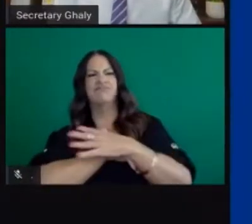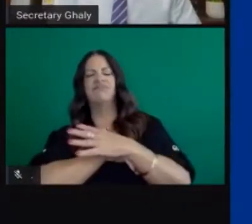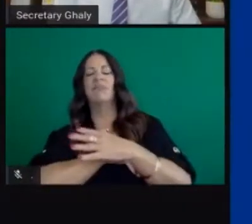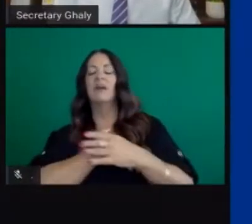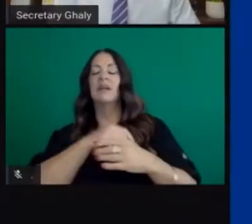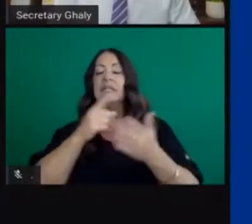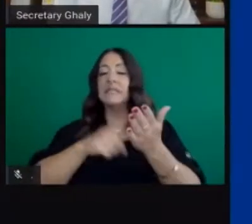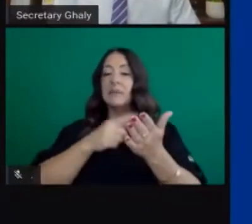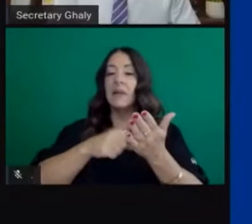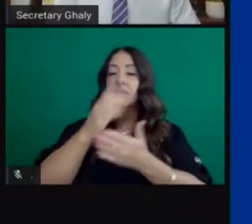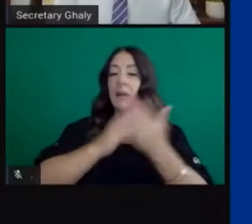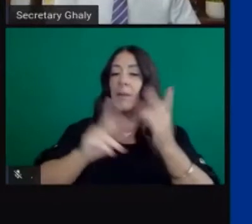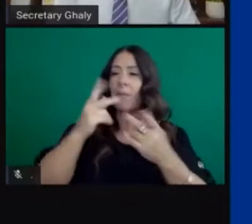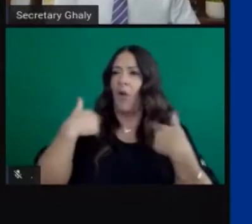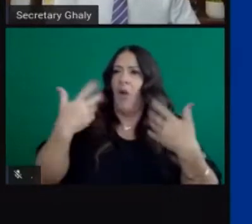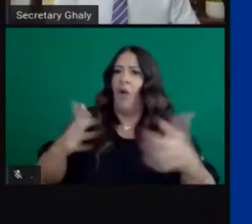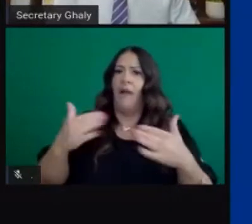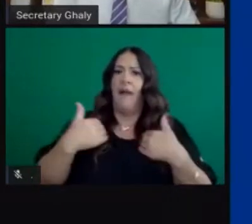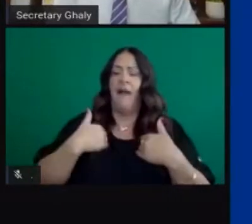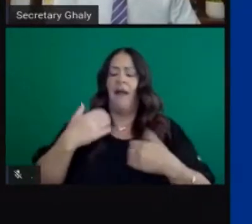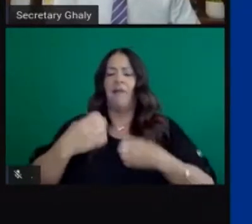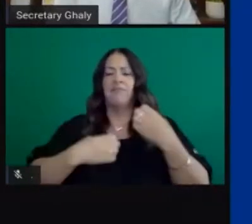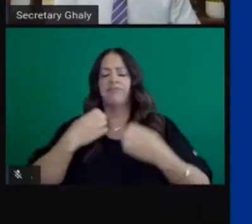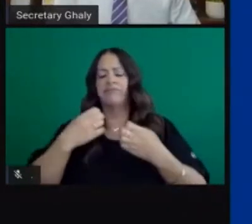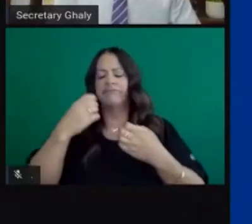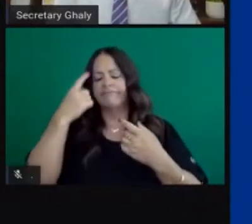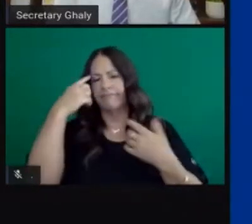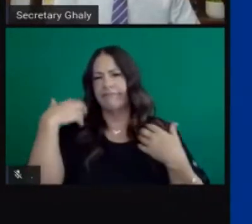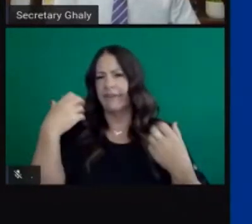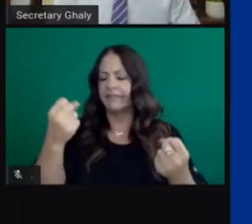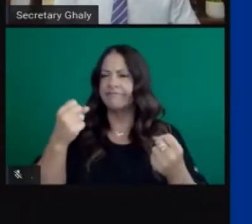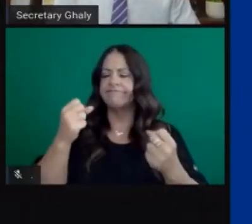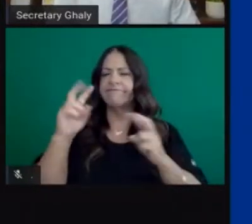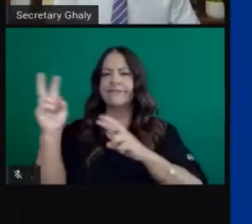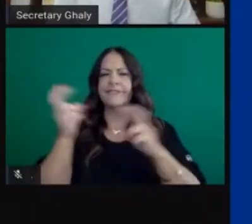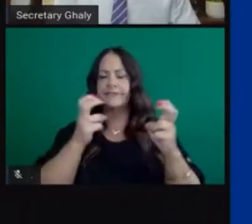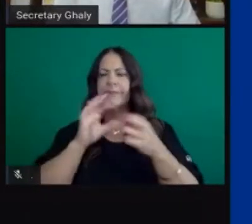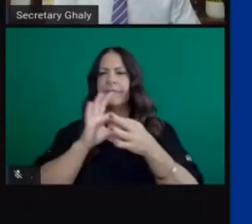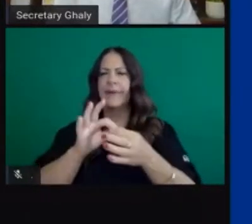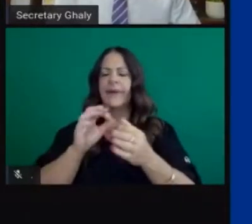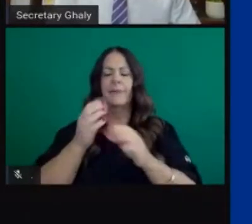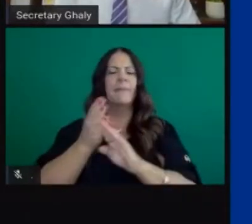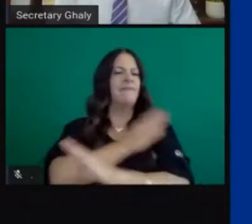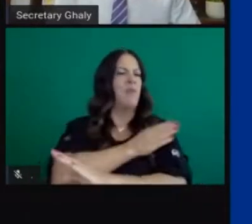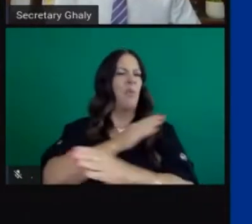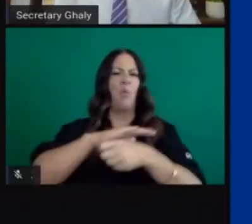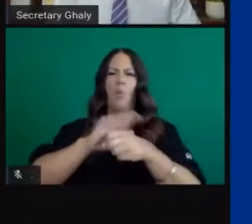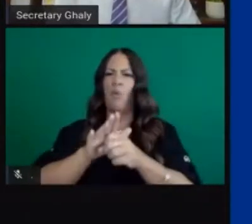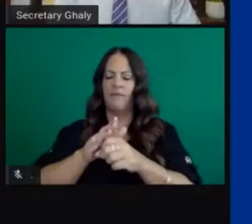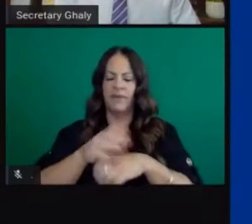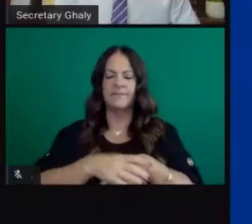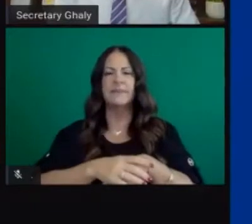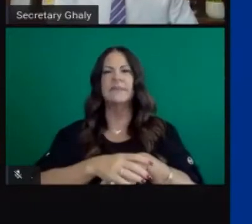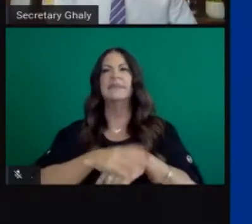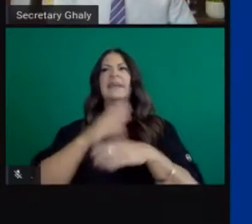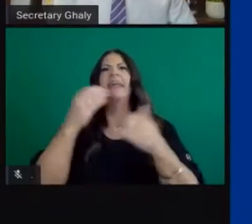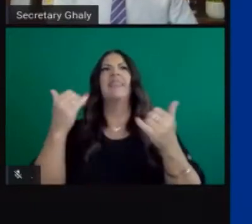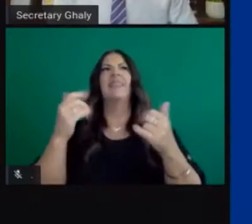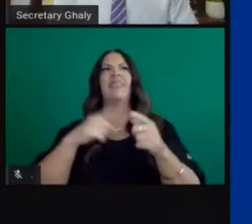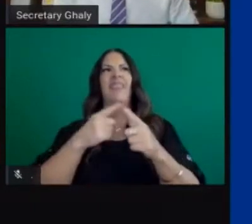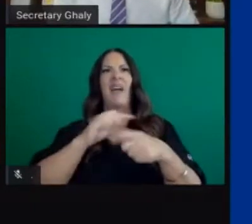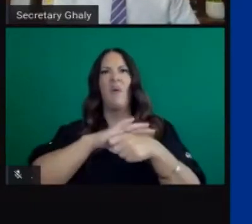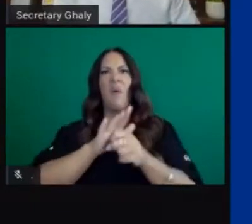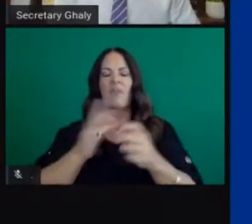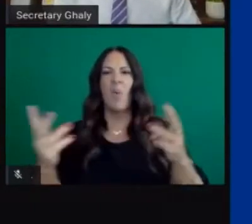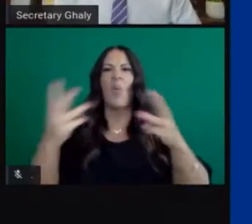COVID, our state was addressing issues with mental health services and ensuring that